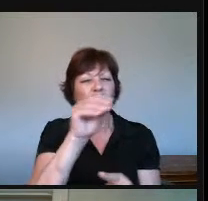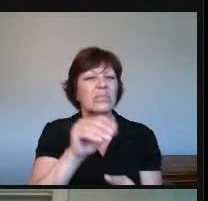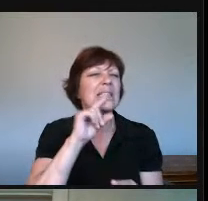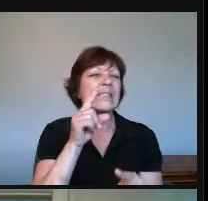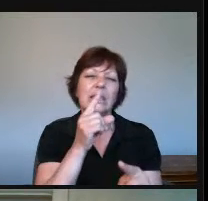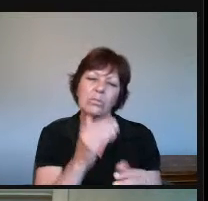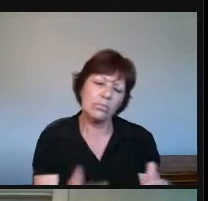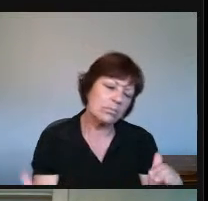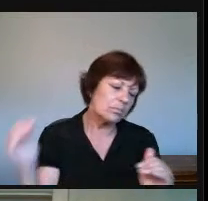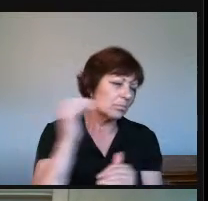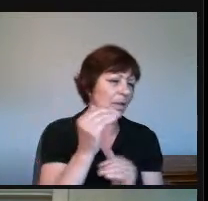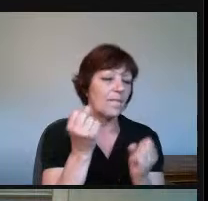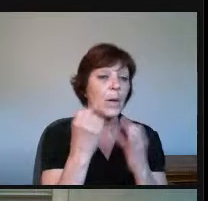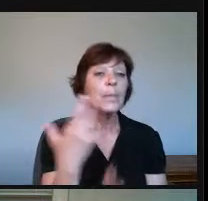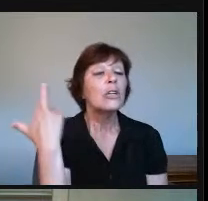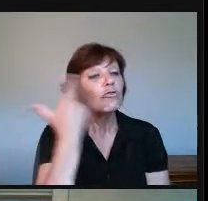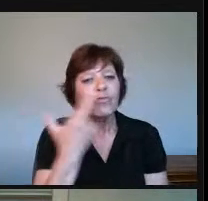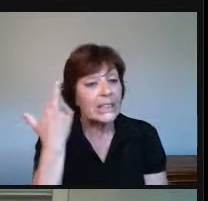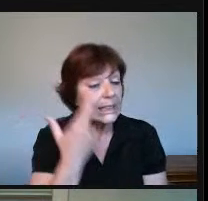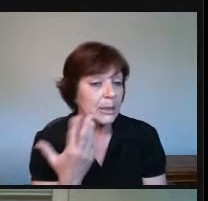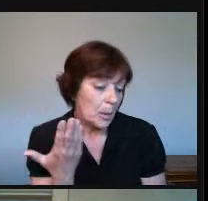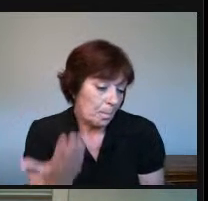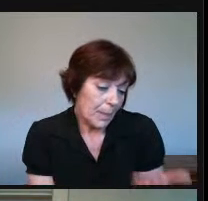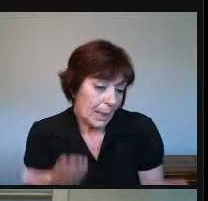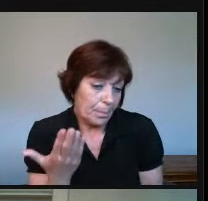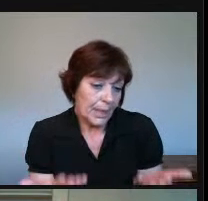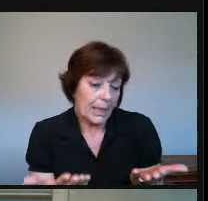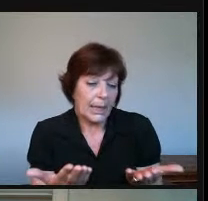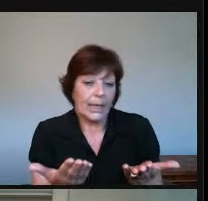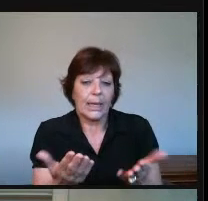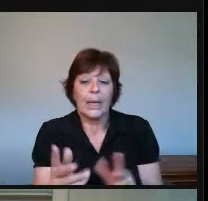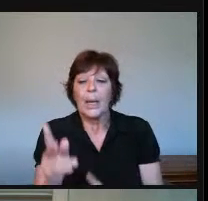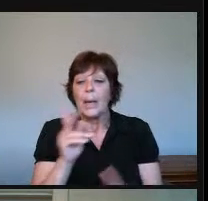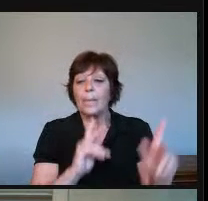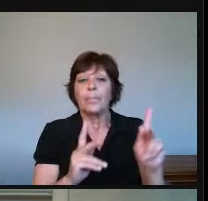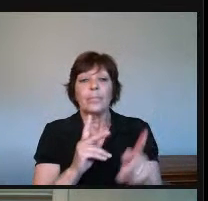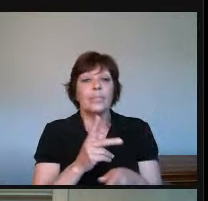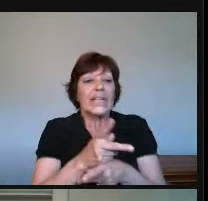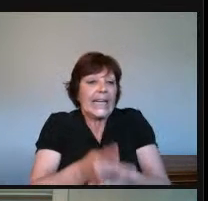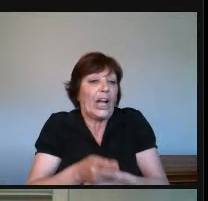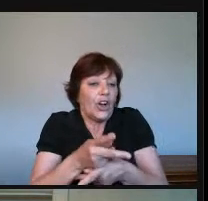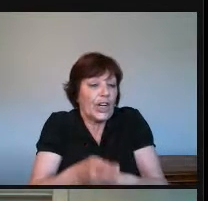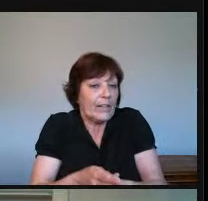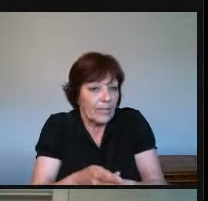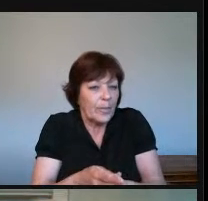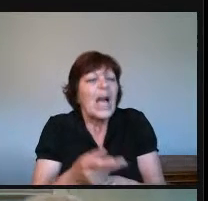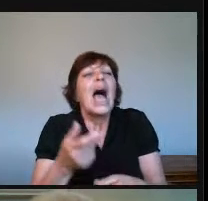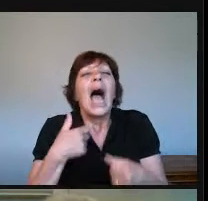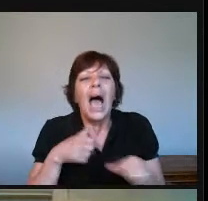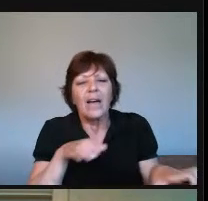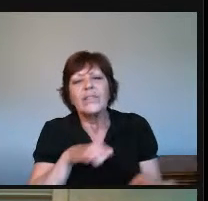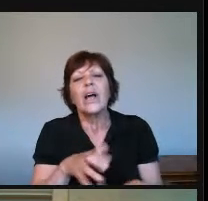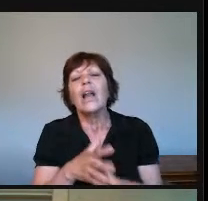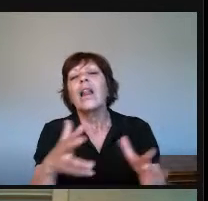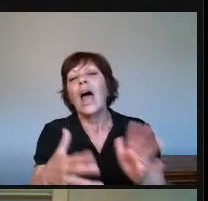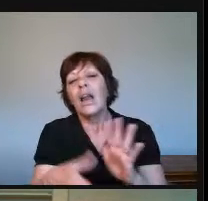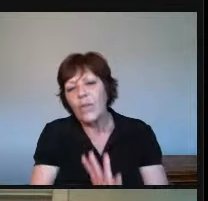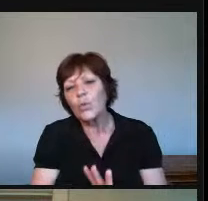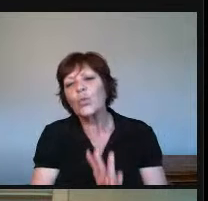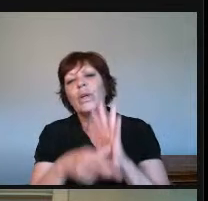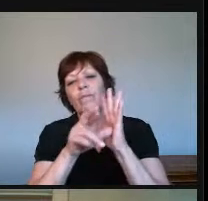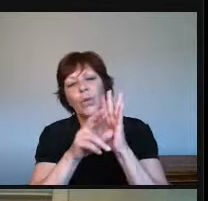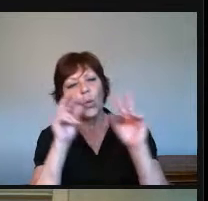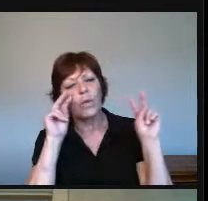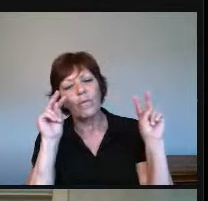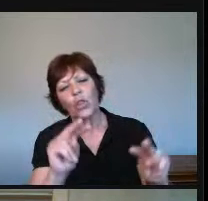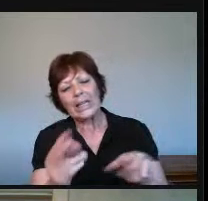for a lot of reasons. Maybe caregivers have been overwhelmed. I've done a fair amount of review of looking